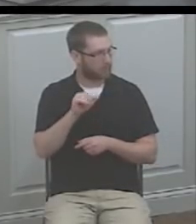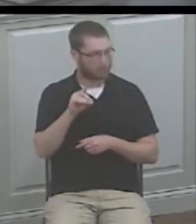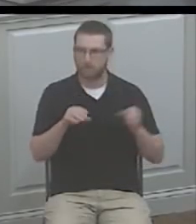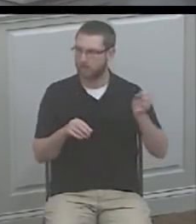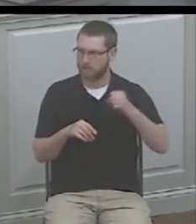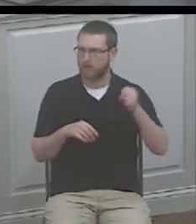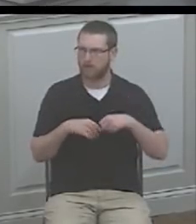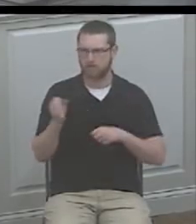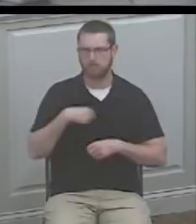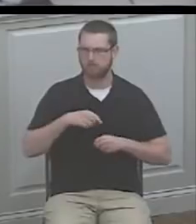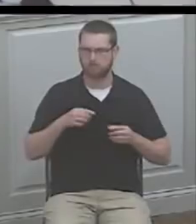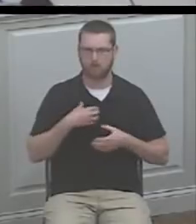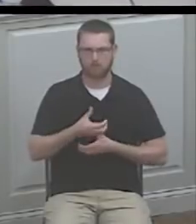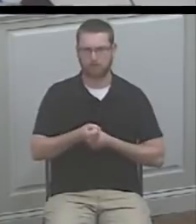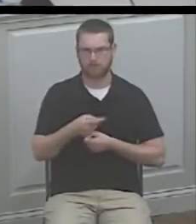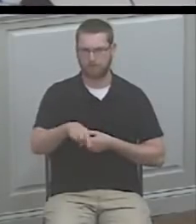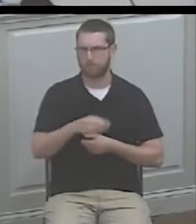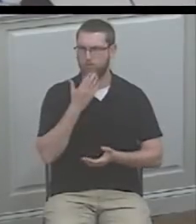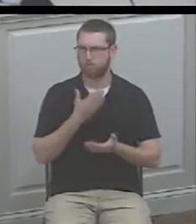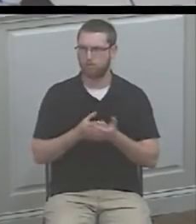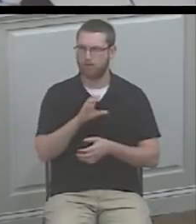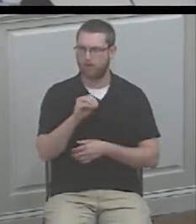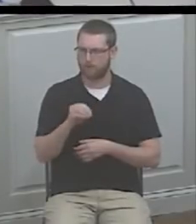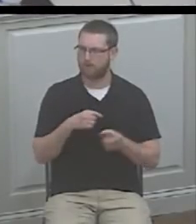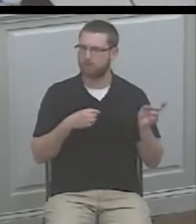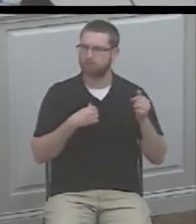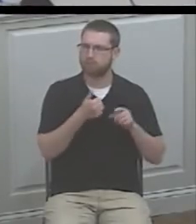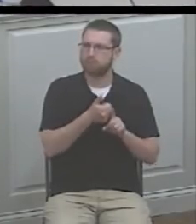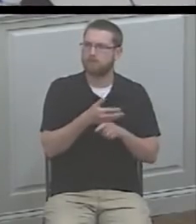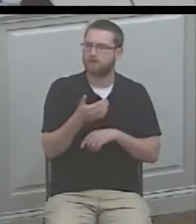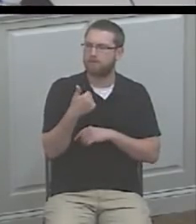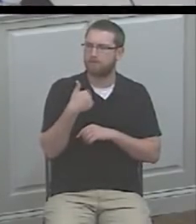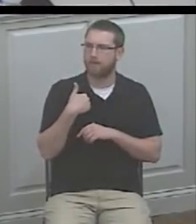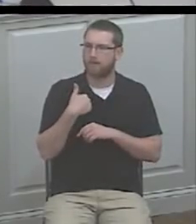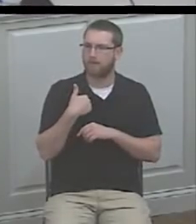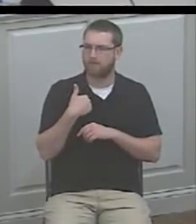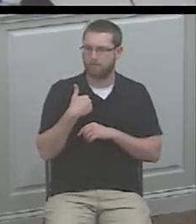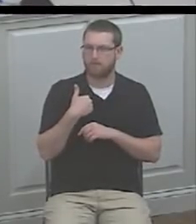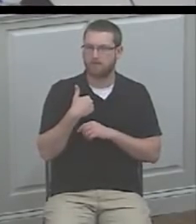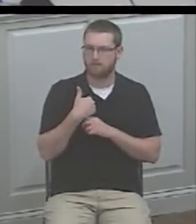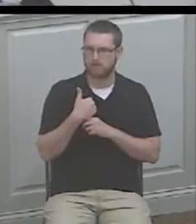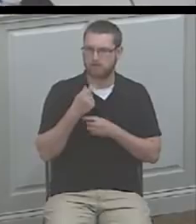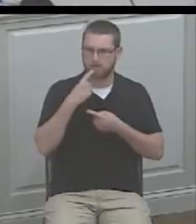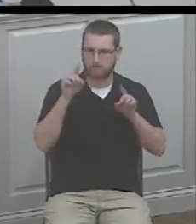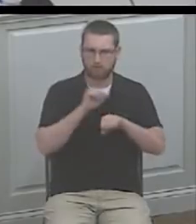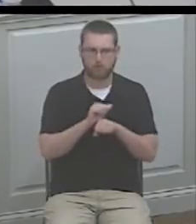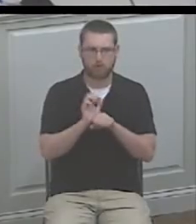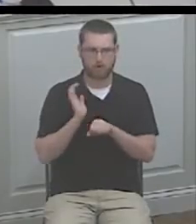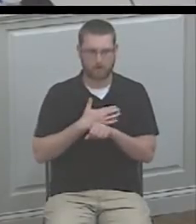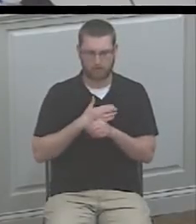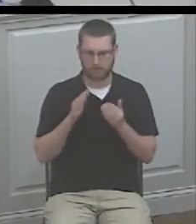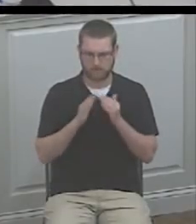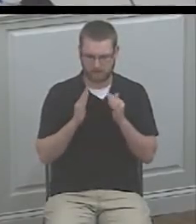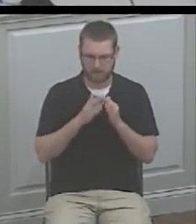yeah. Yes, sir. That's great. They've had that. Factually, they've had successful work with the city before.